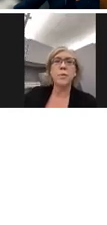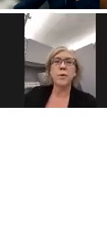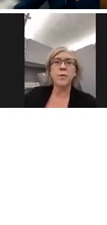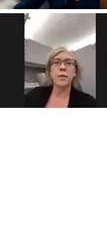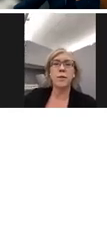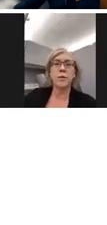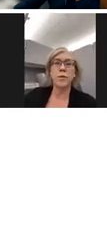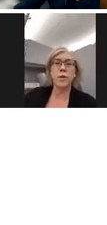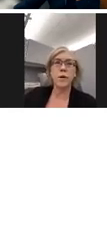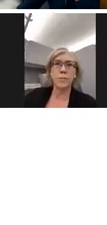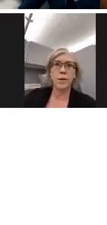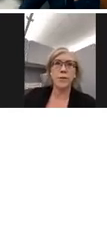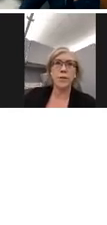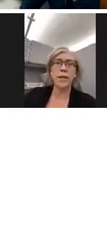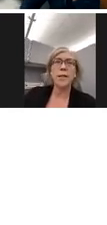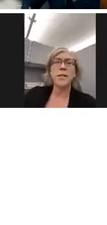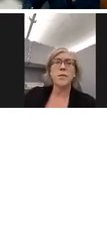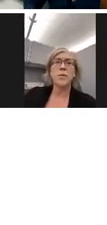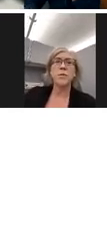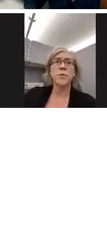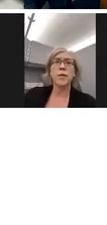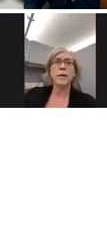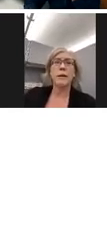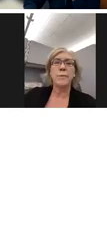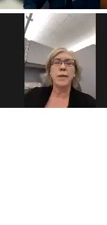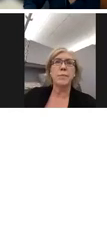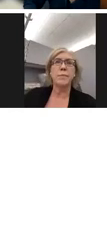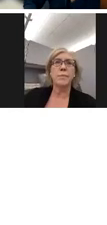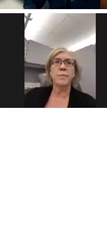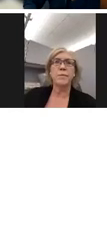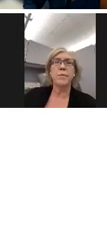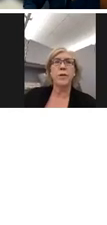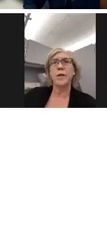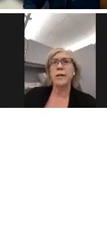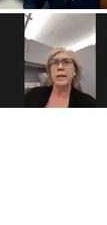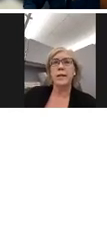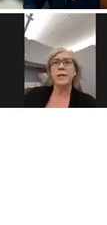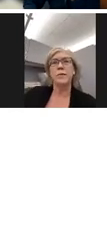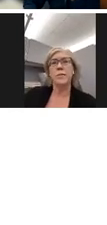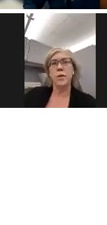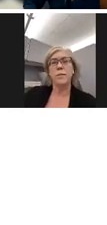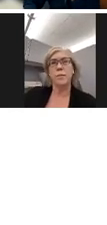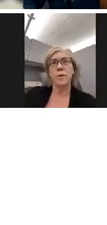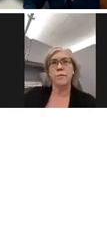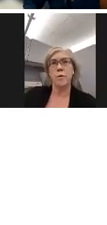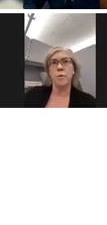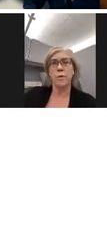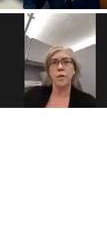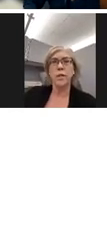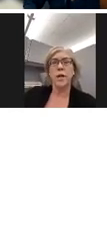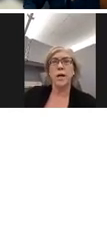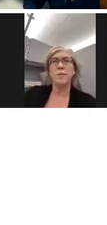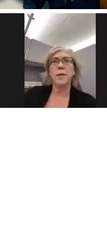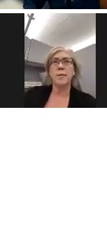to help those individuals who are in poverty, to help them when they're in need and try to move them